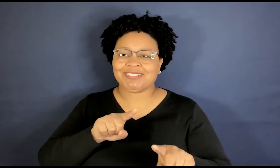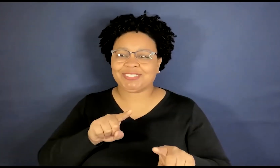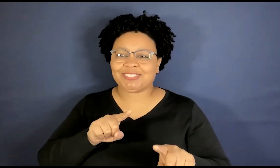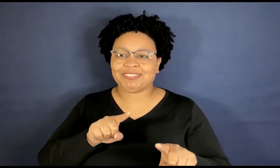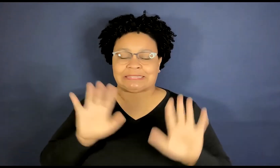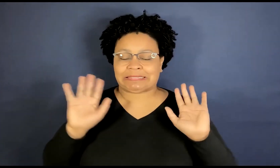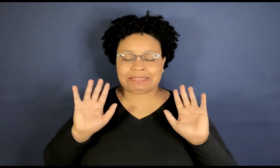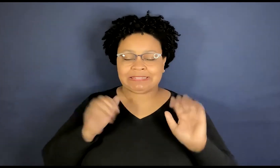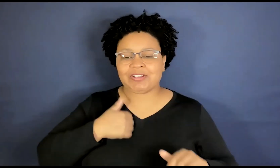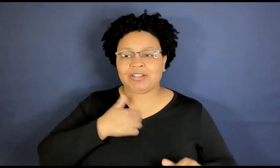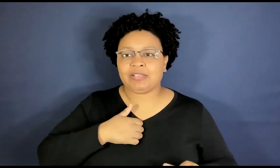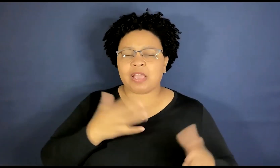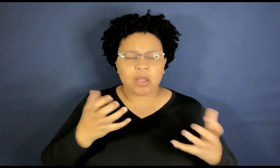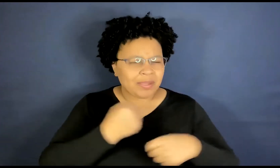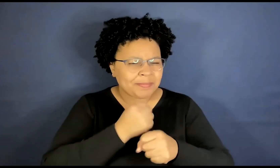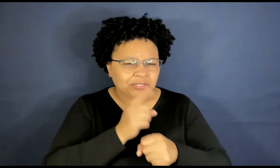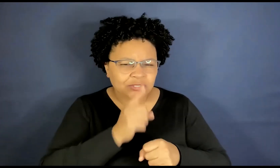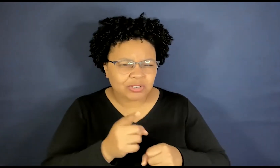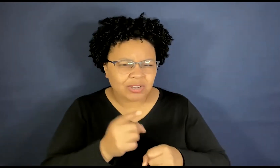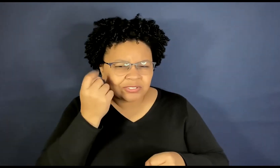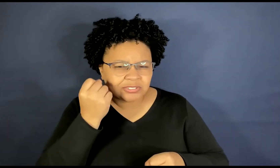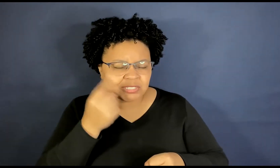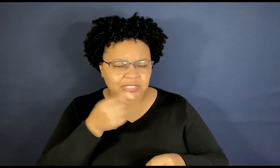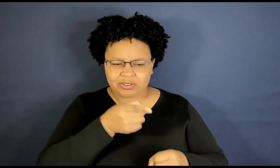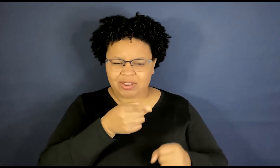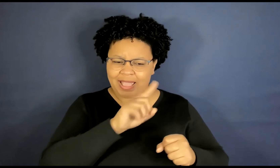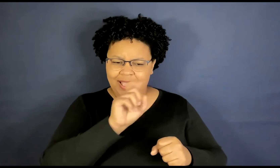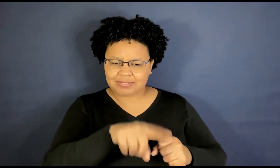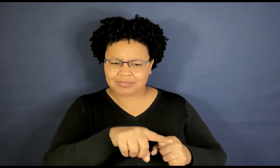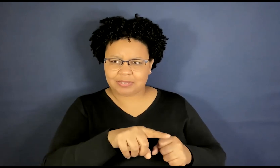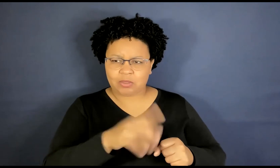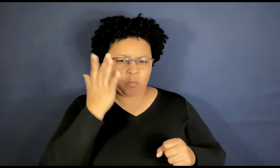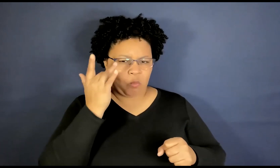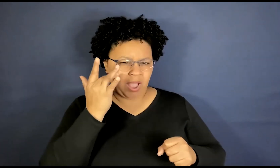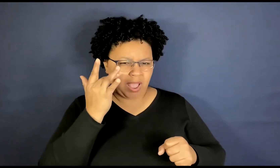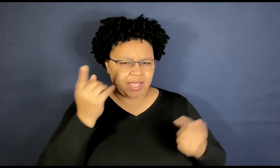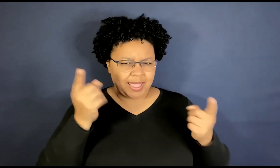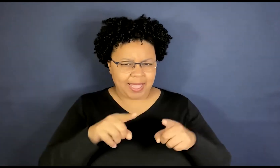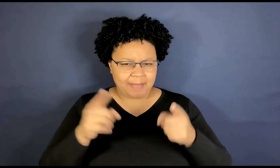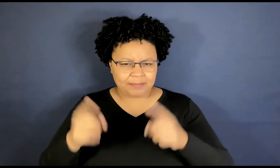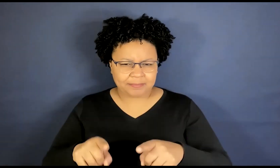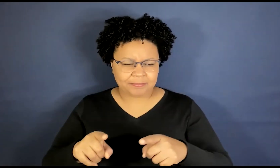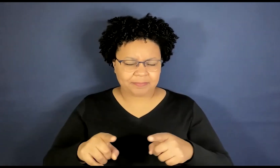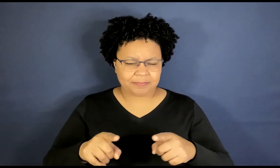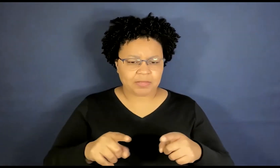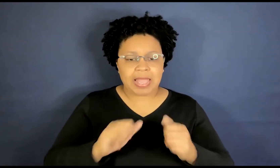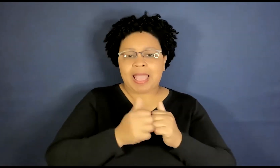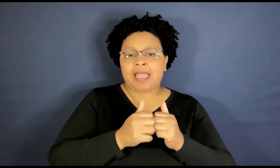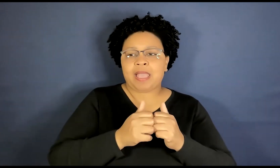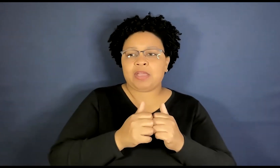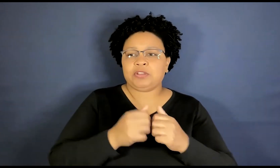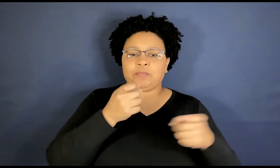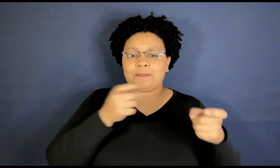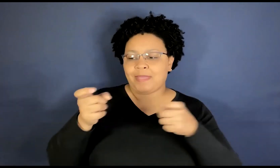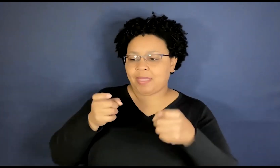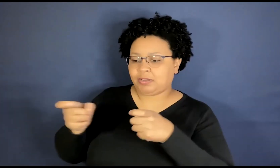No problem. So I want to make sure I understood. So she was asking about why that might be happening. Or how do you